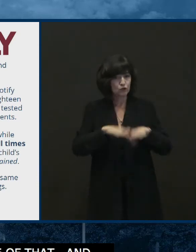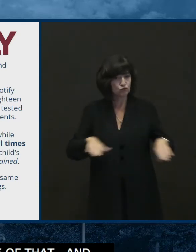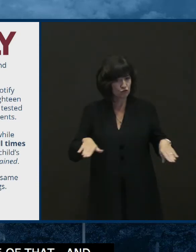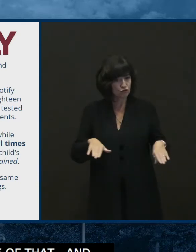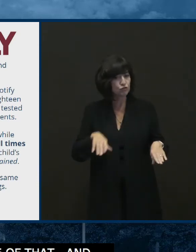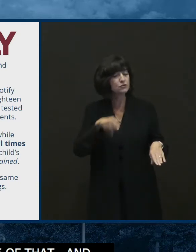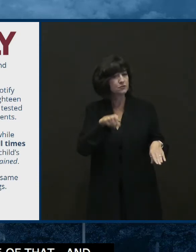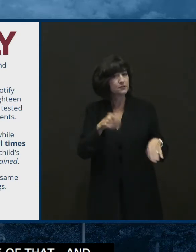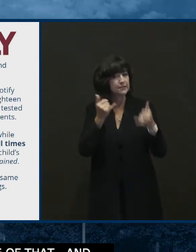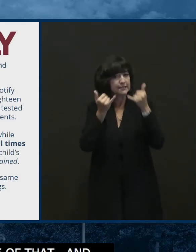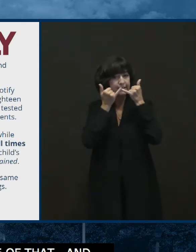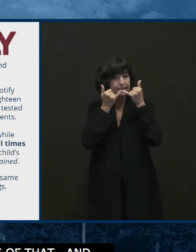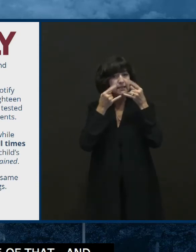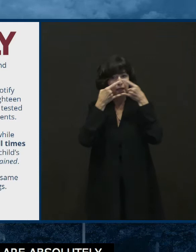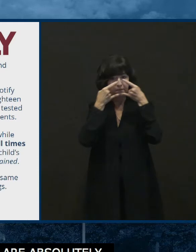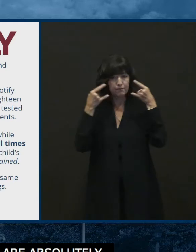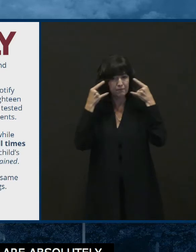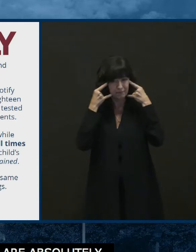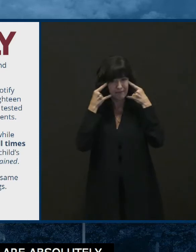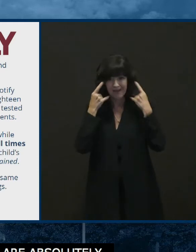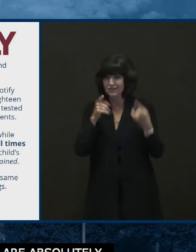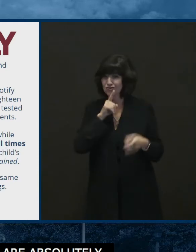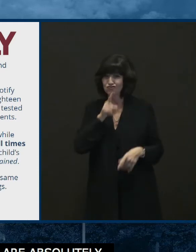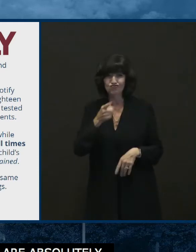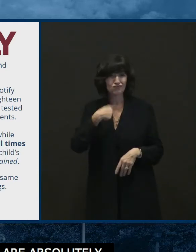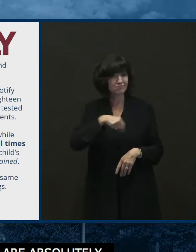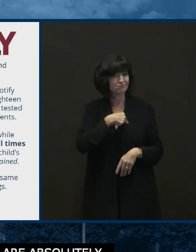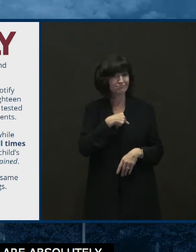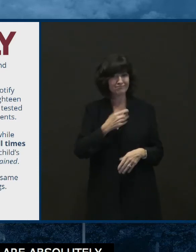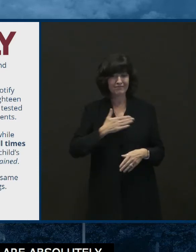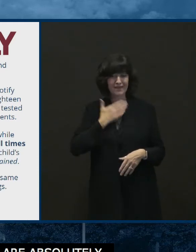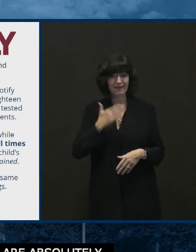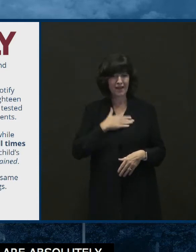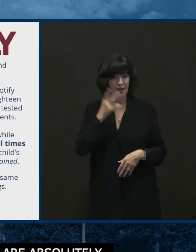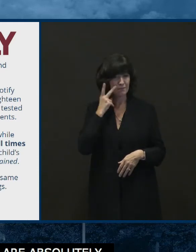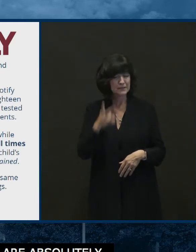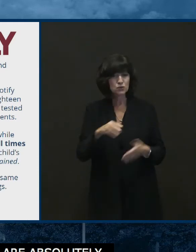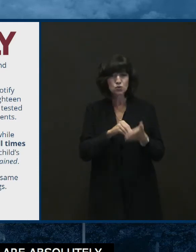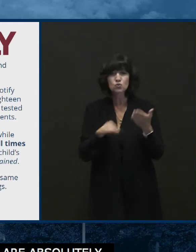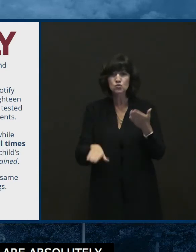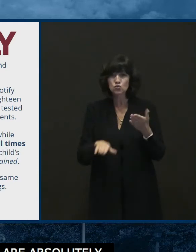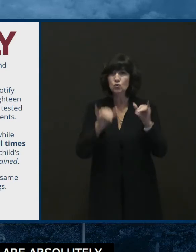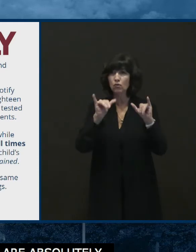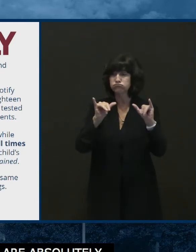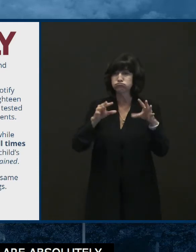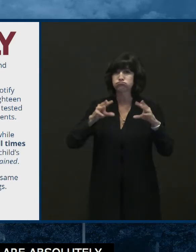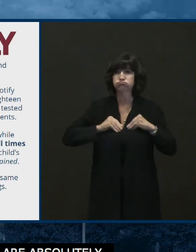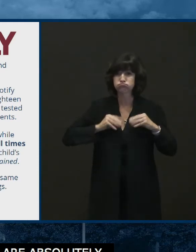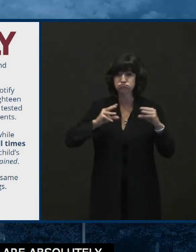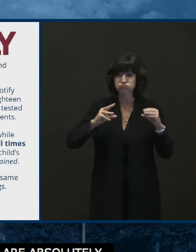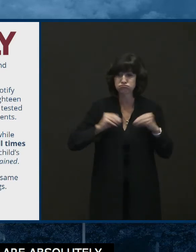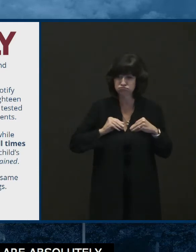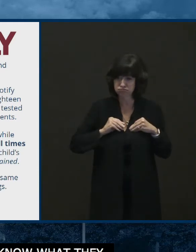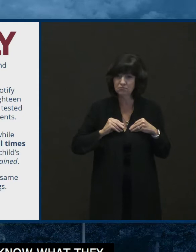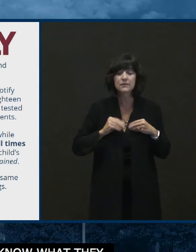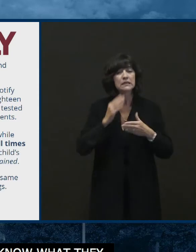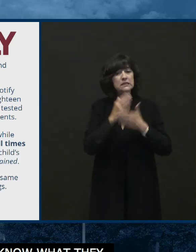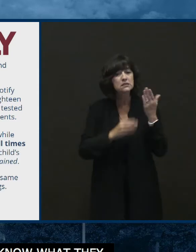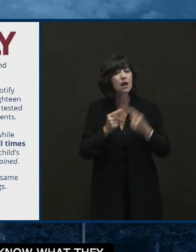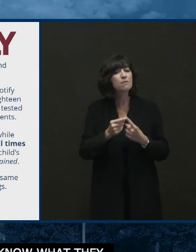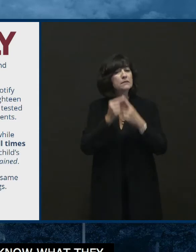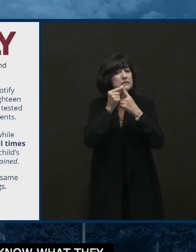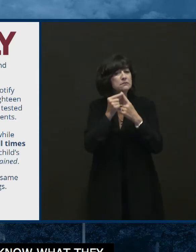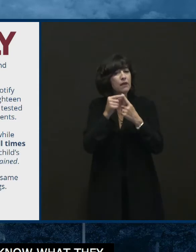delighted in the fact that they know what they have to do. And with very rare exceptions, with some of our students with special needs, all